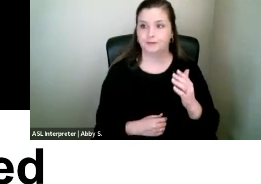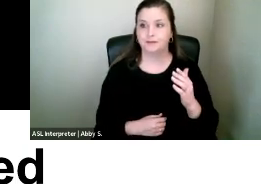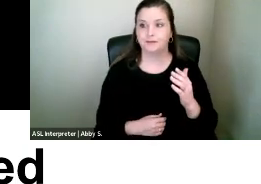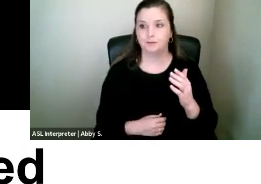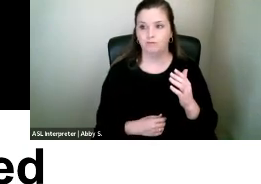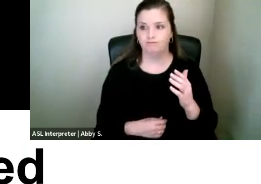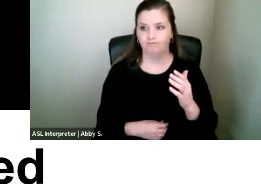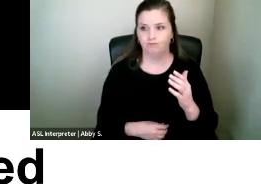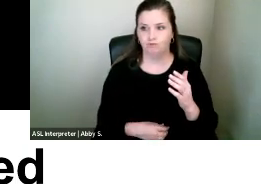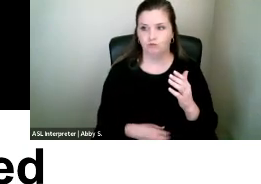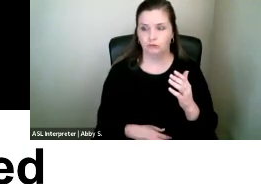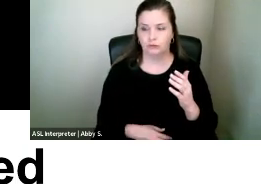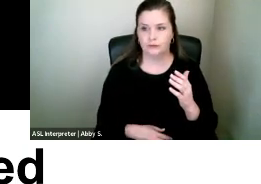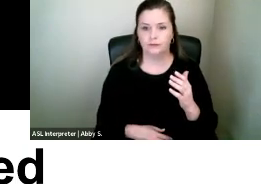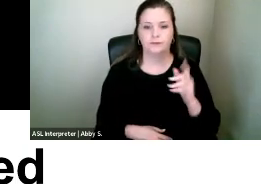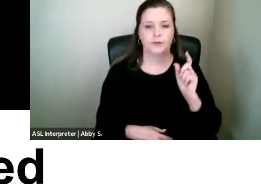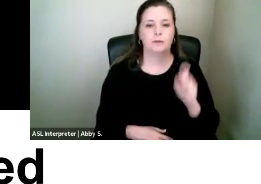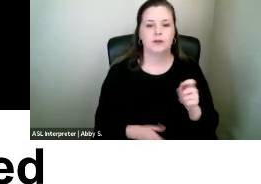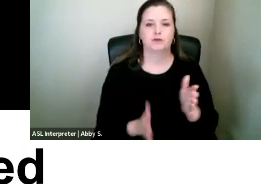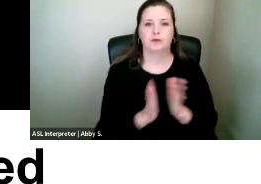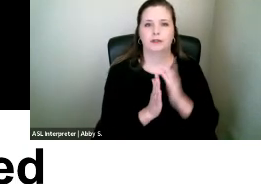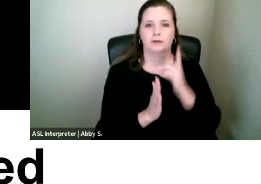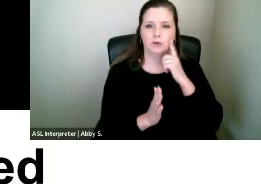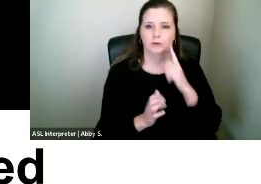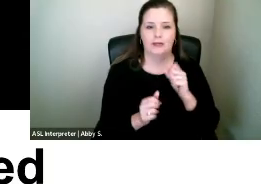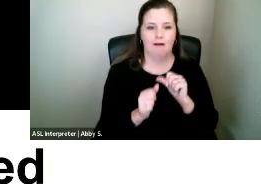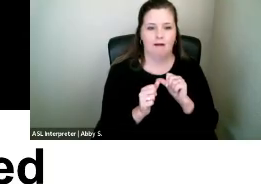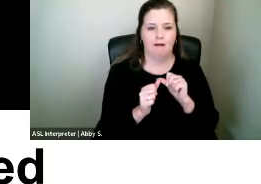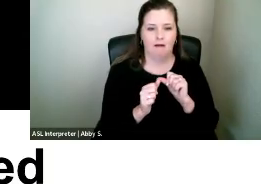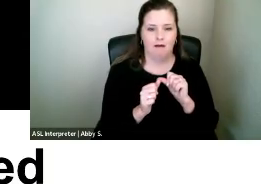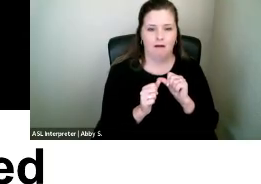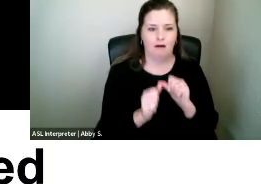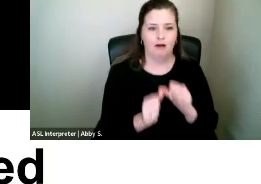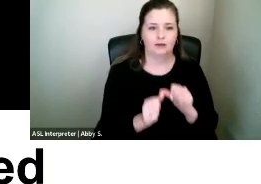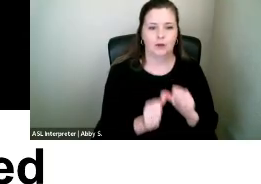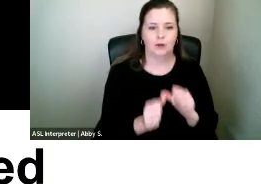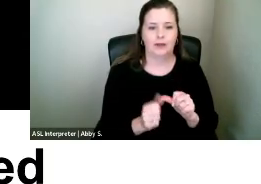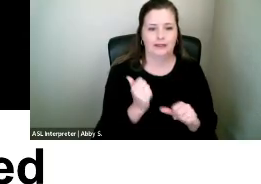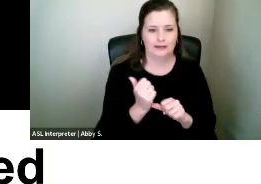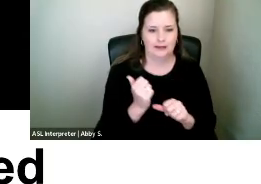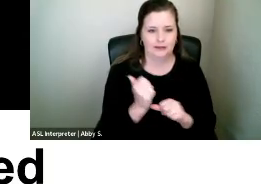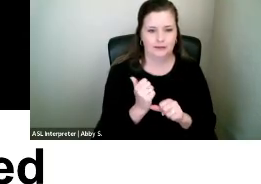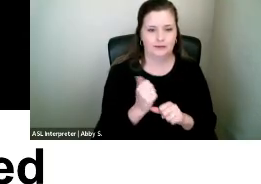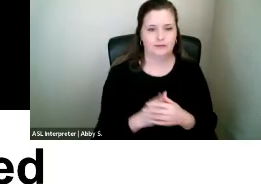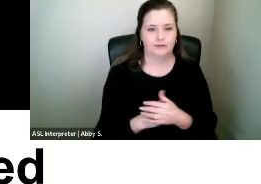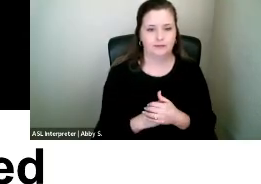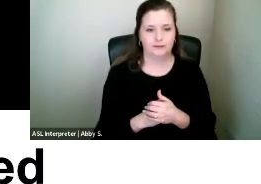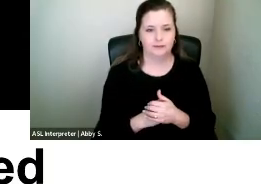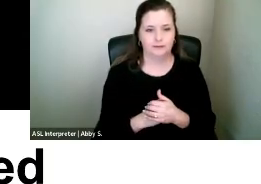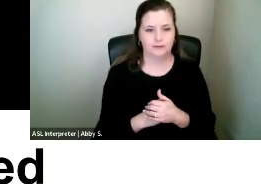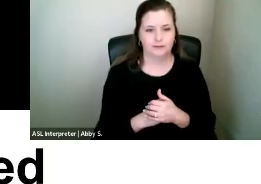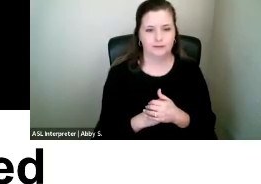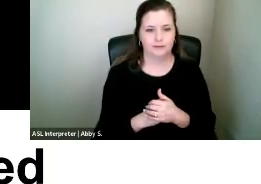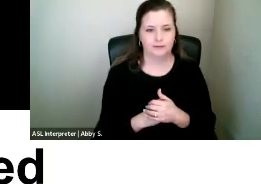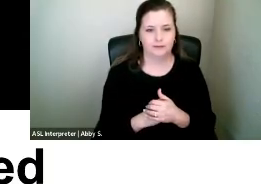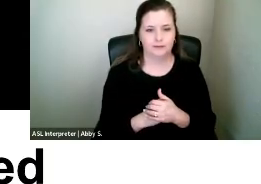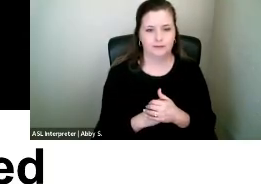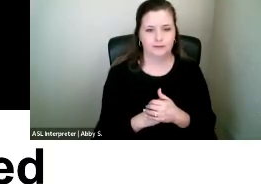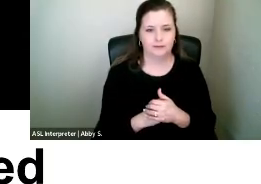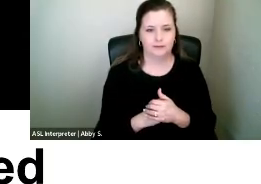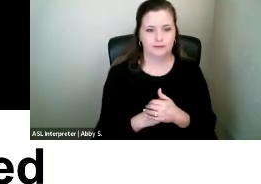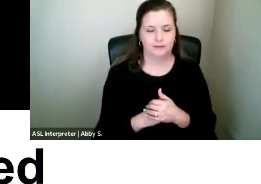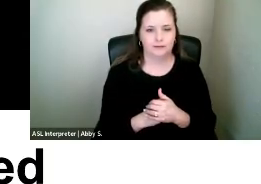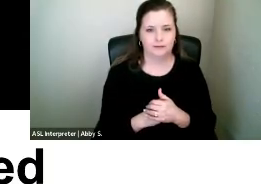it to be an ongoing assistance. And we also have the lodging